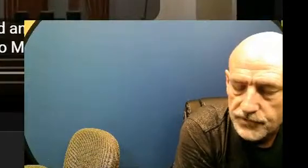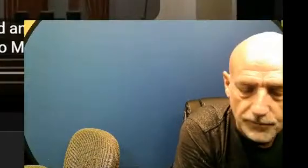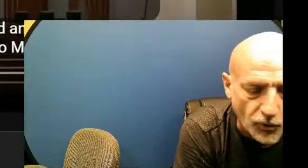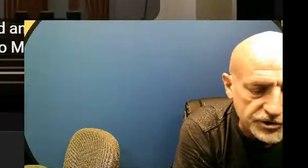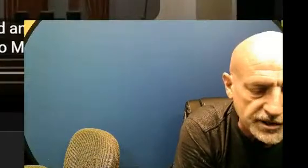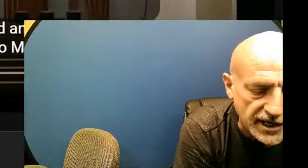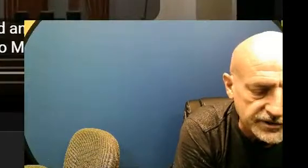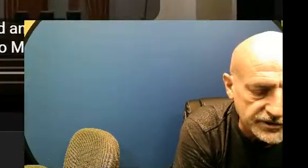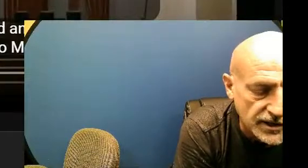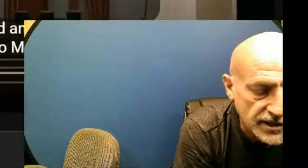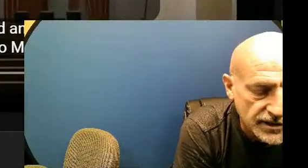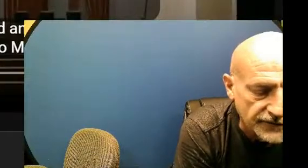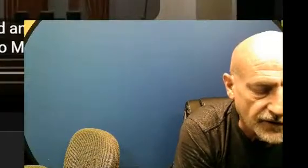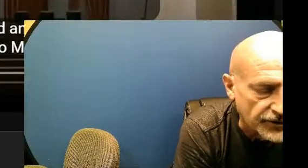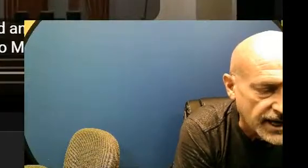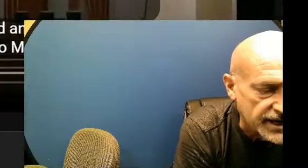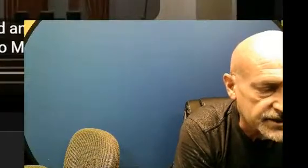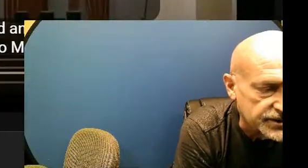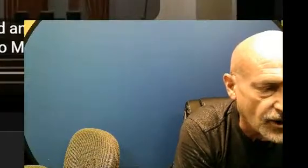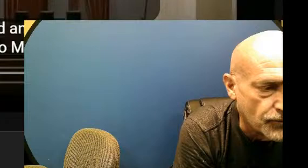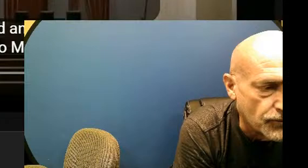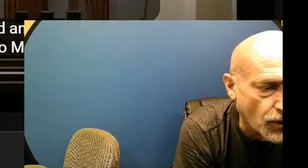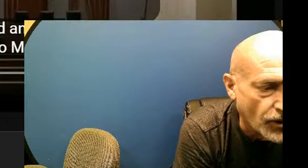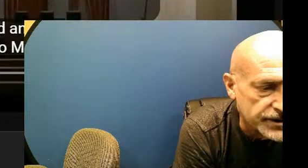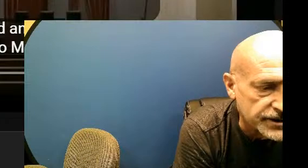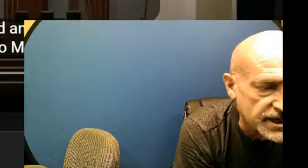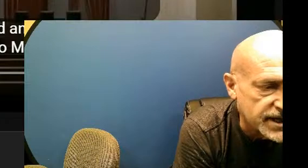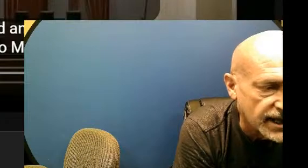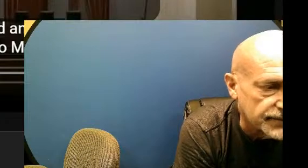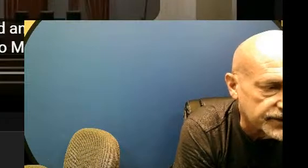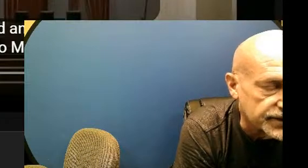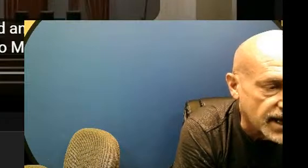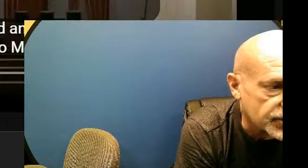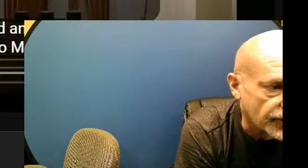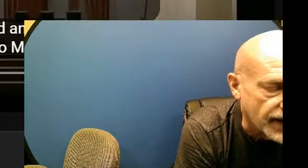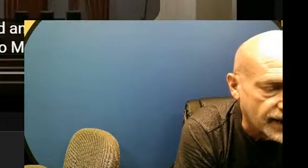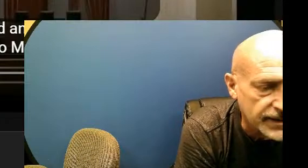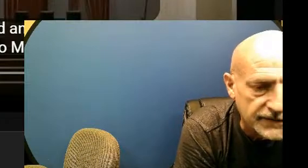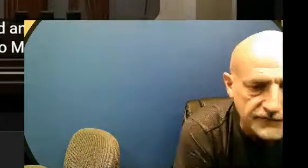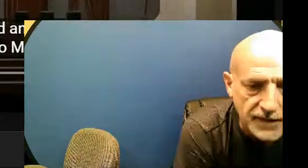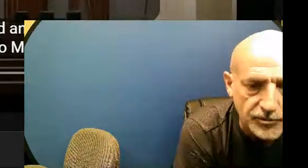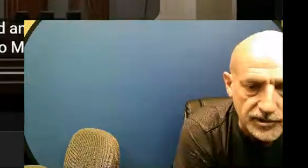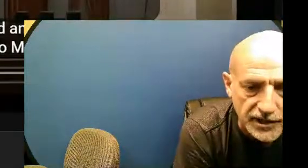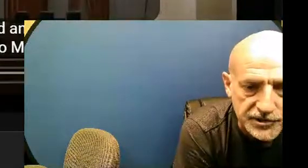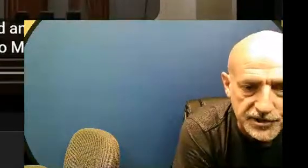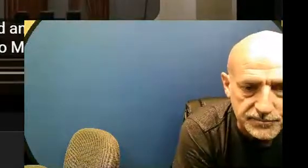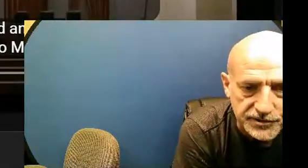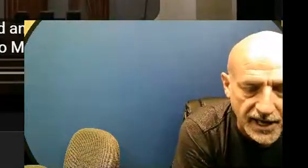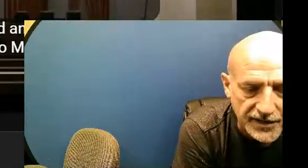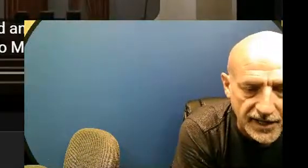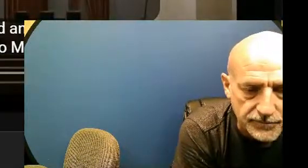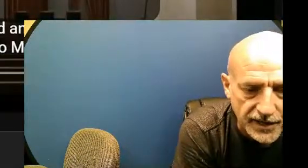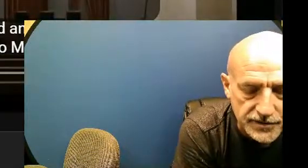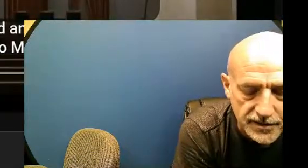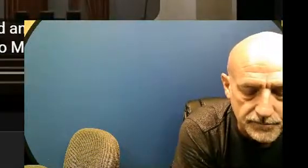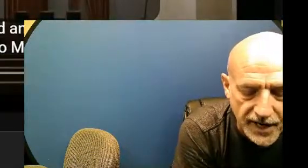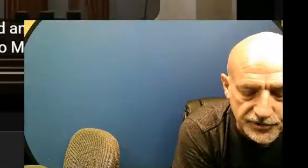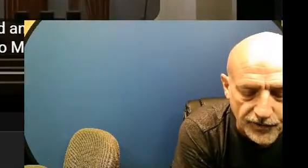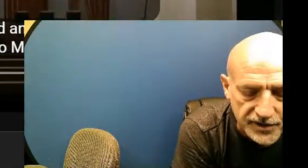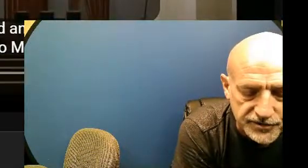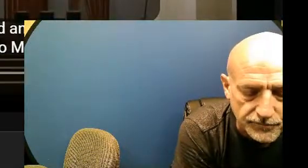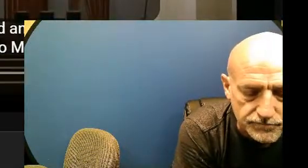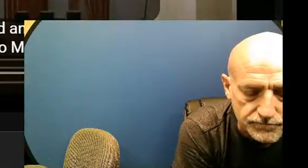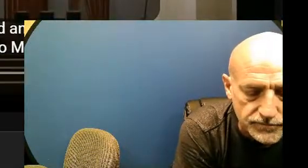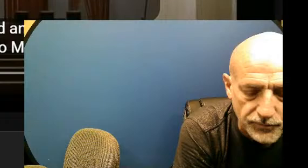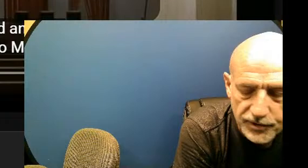because the abortion cases, of all the cases, go more into detail about the nature of family and family relationships and how that impacts